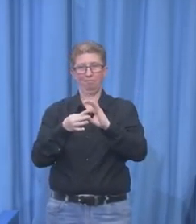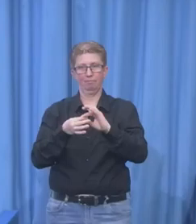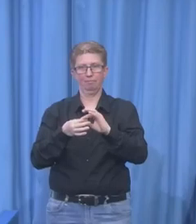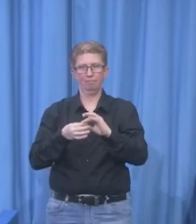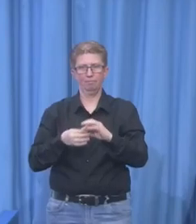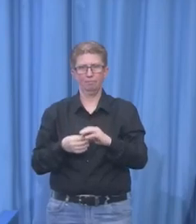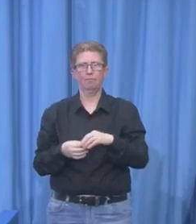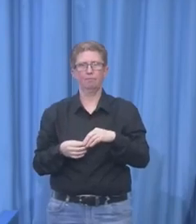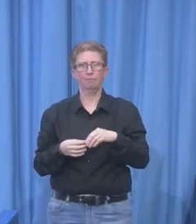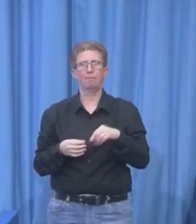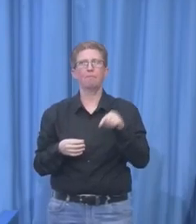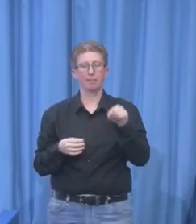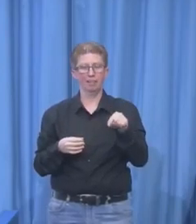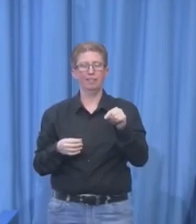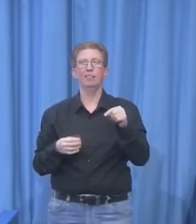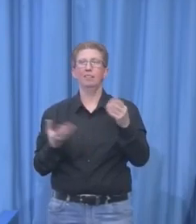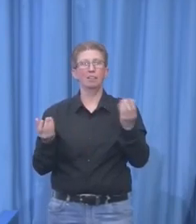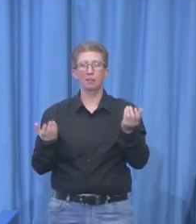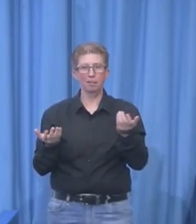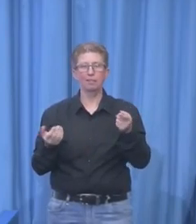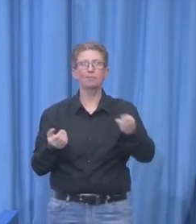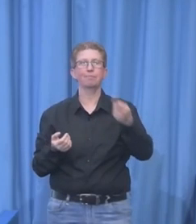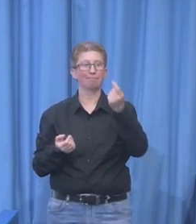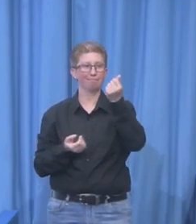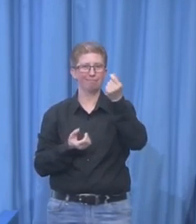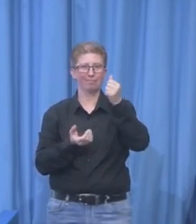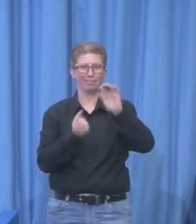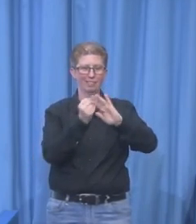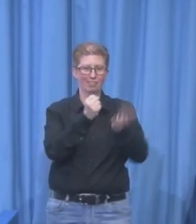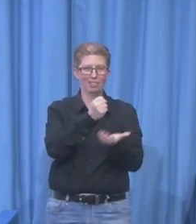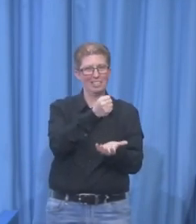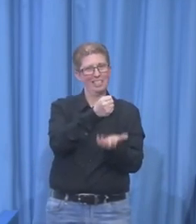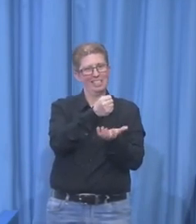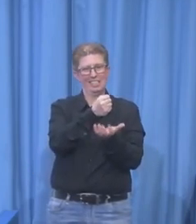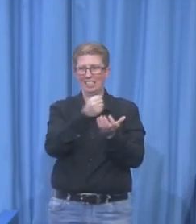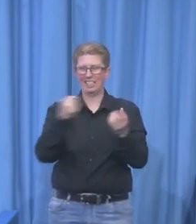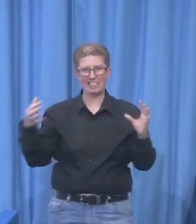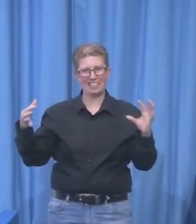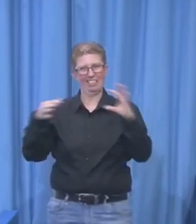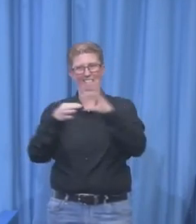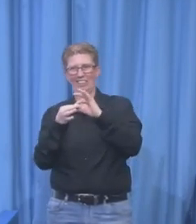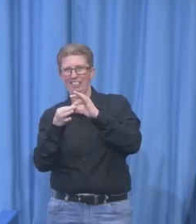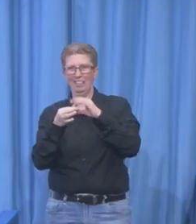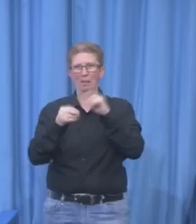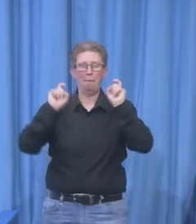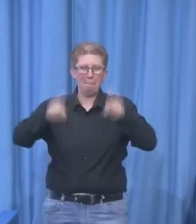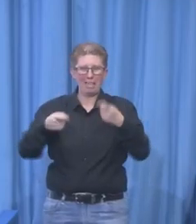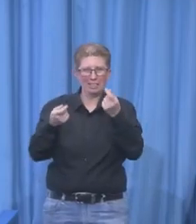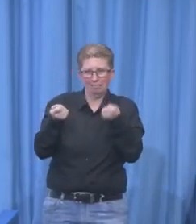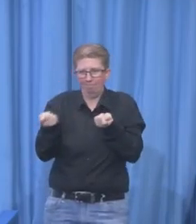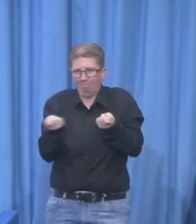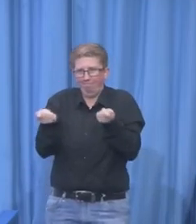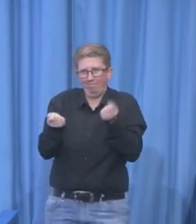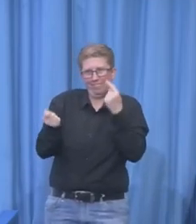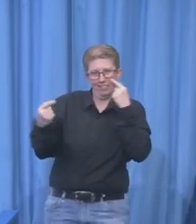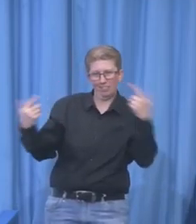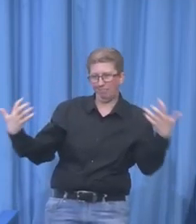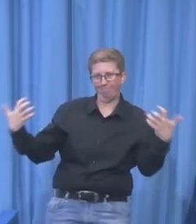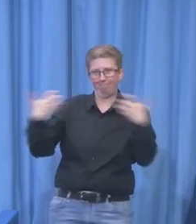94% of our sites entered data. That means 6% didn't, and then we follow up with those 6%, and there